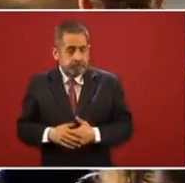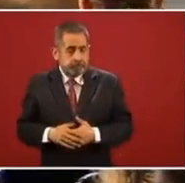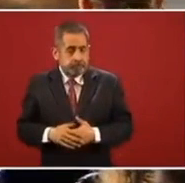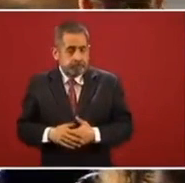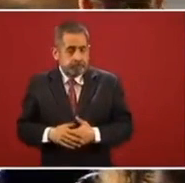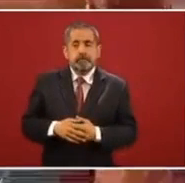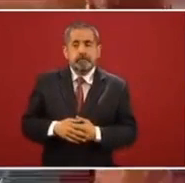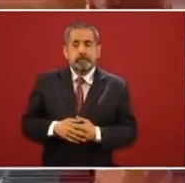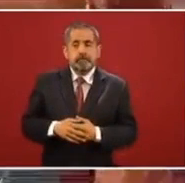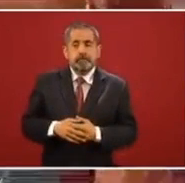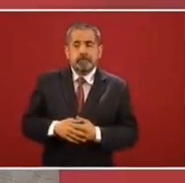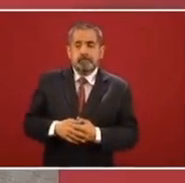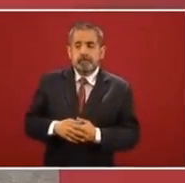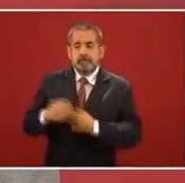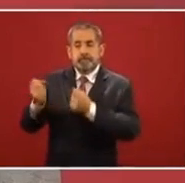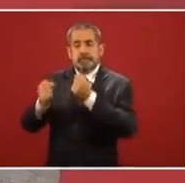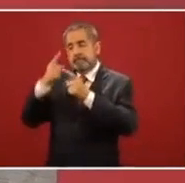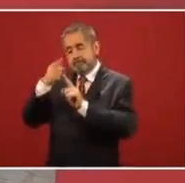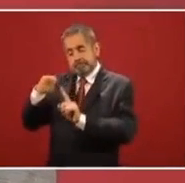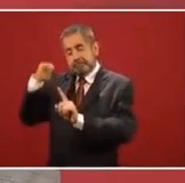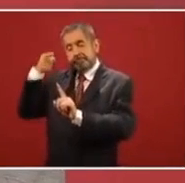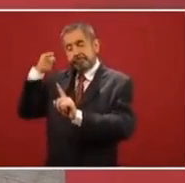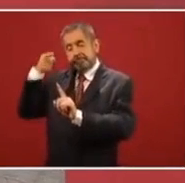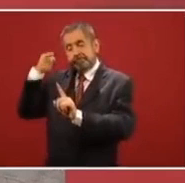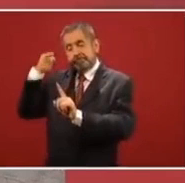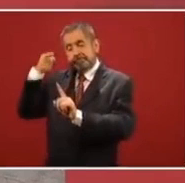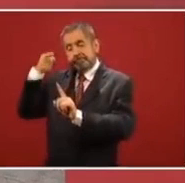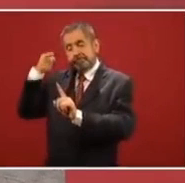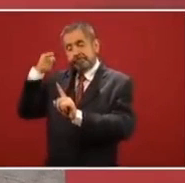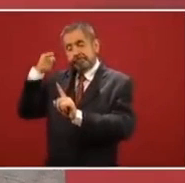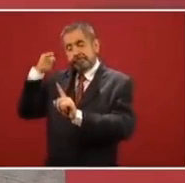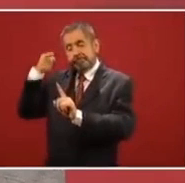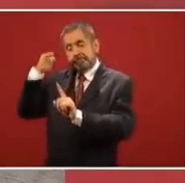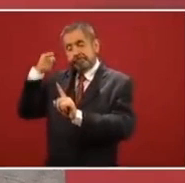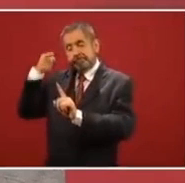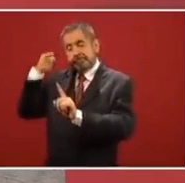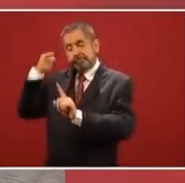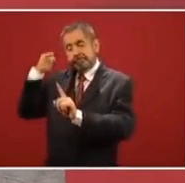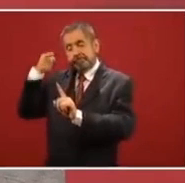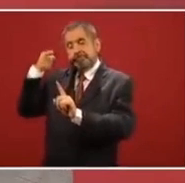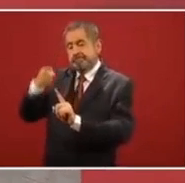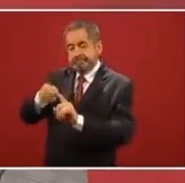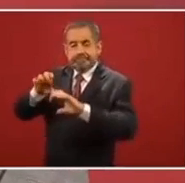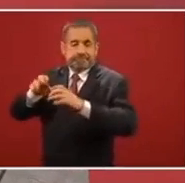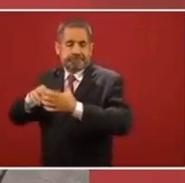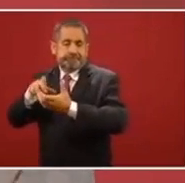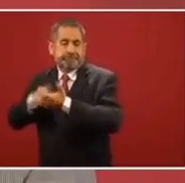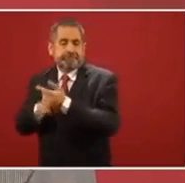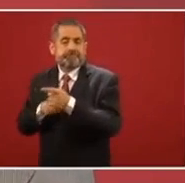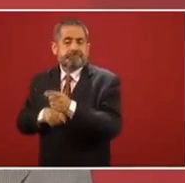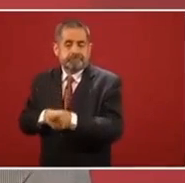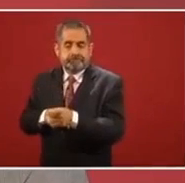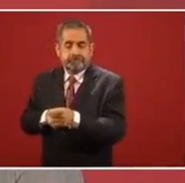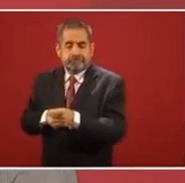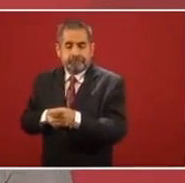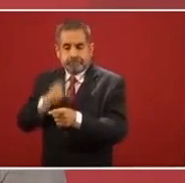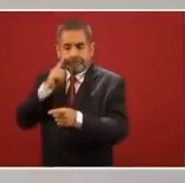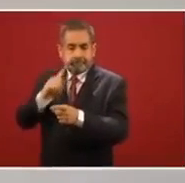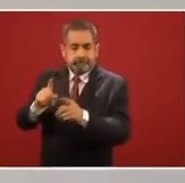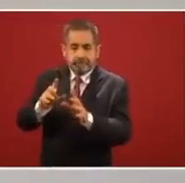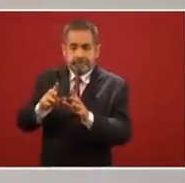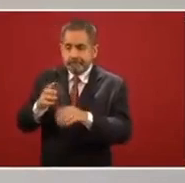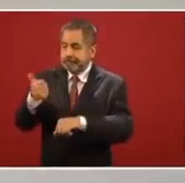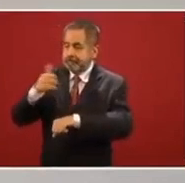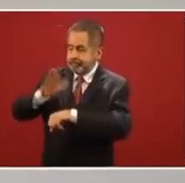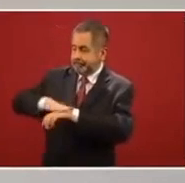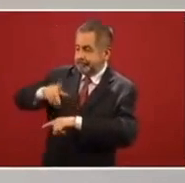it has un énfasis particular a particular emphasis en quitar barreras